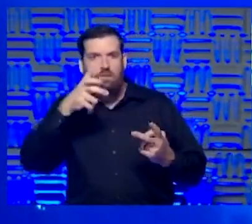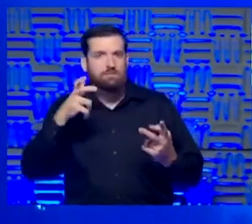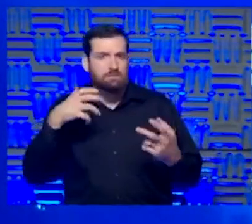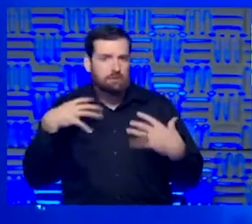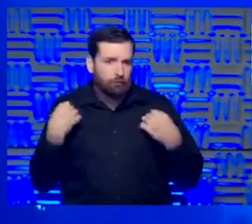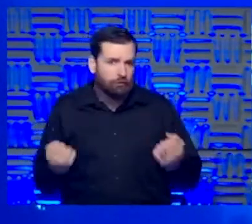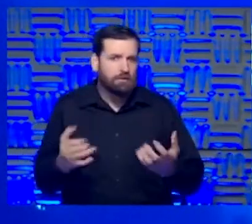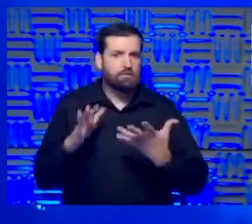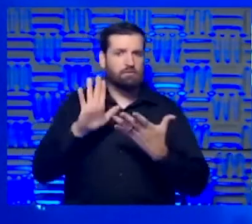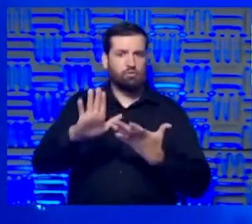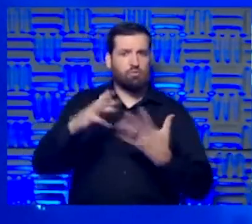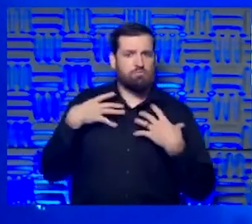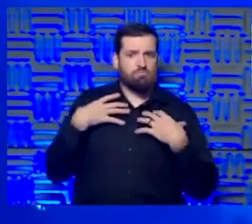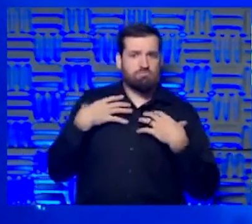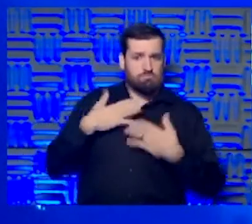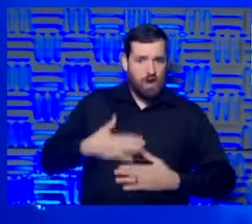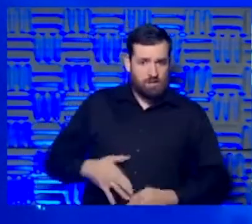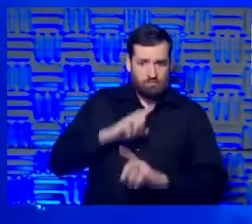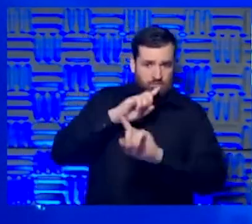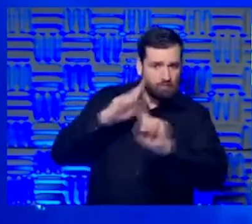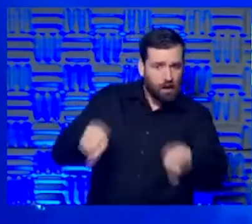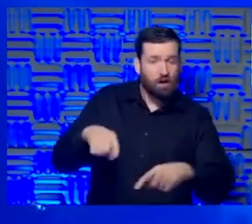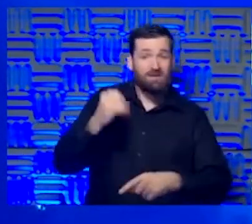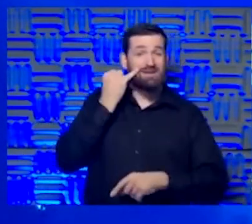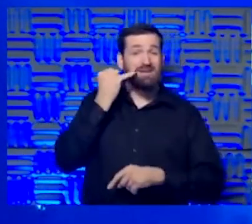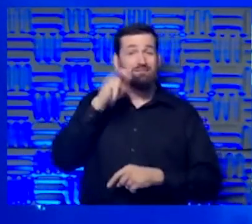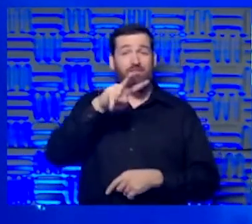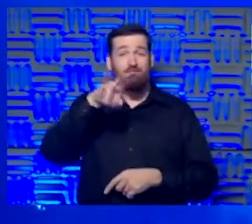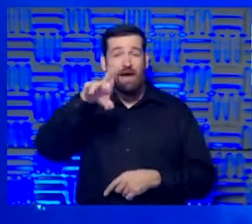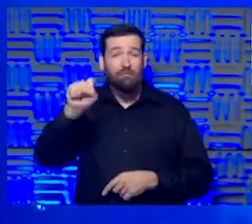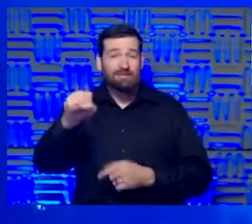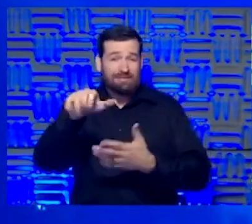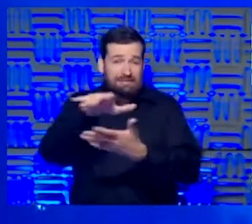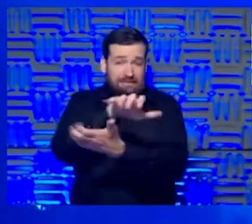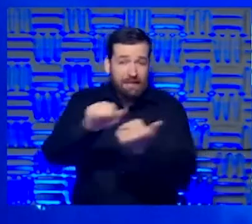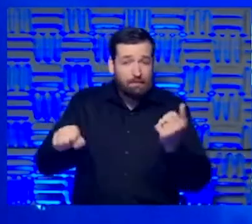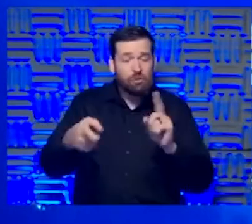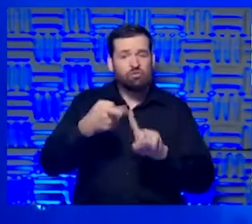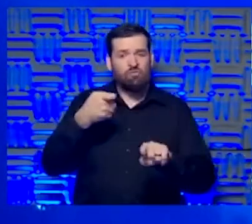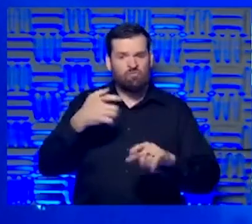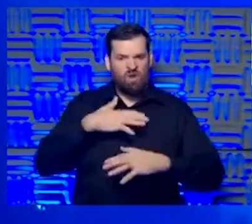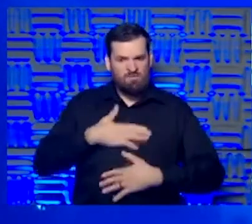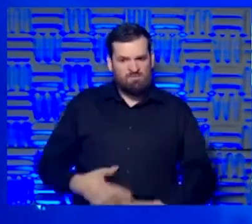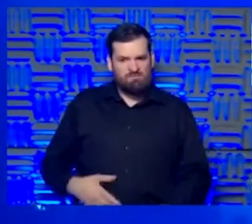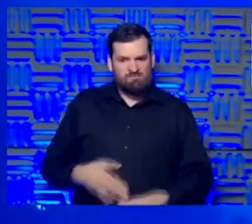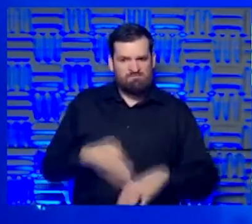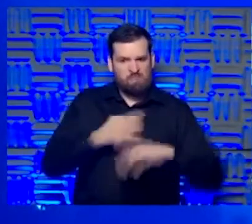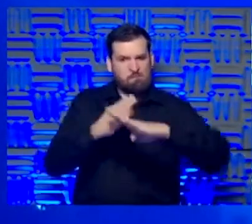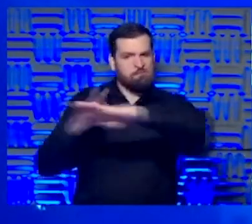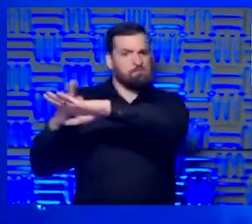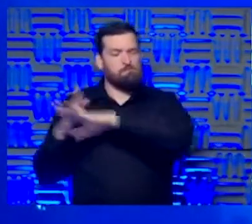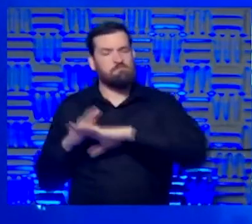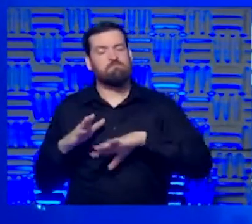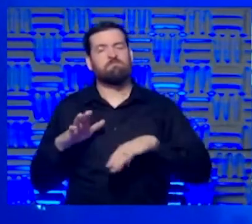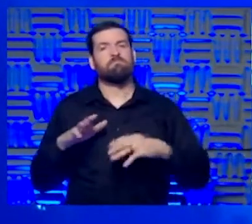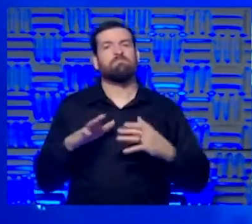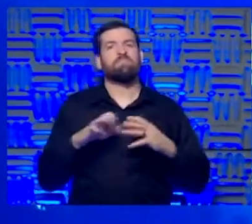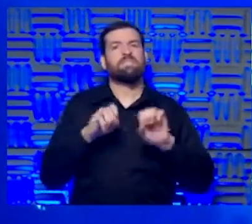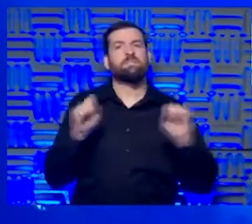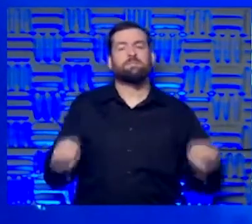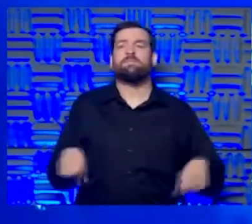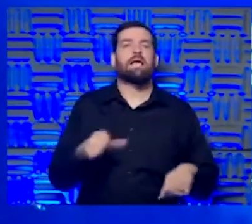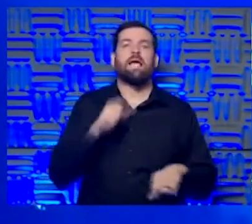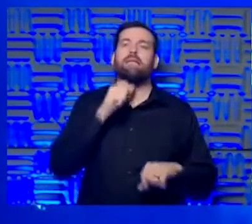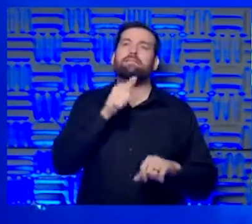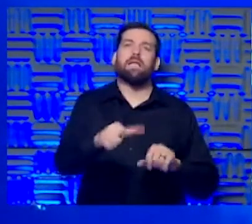body's responded to it. Is the virus damaged a little bit from things your body has done with inflammatory mediators, etc.? So this is not